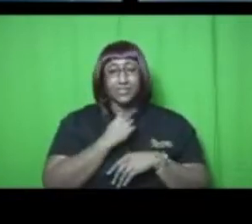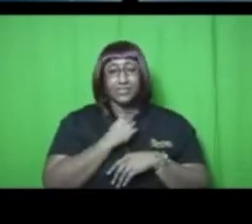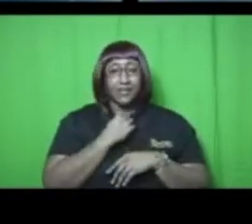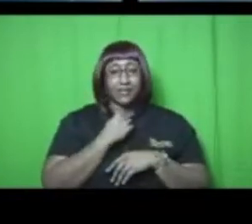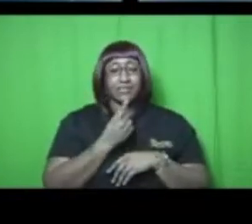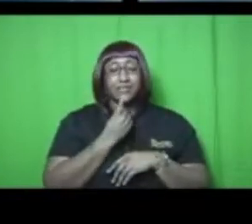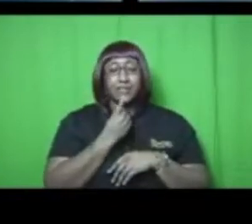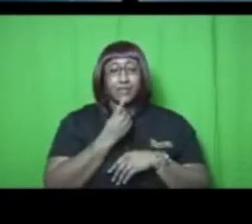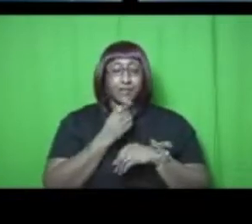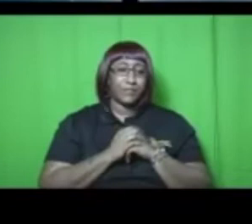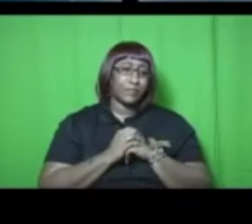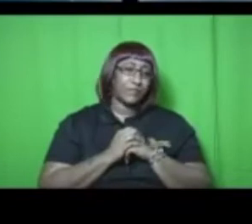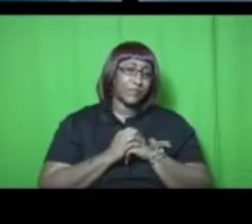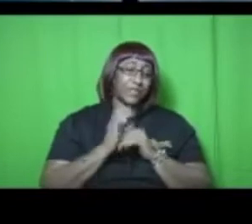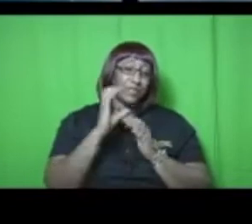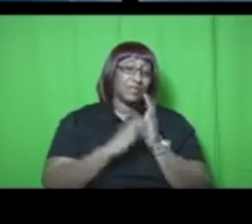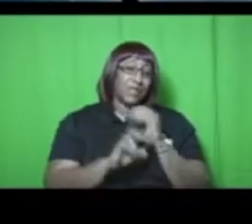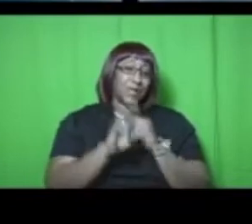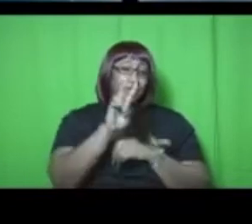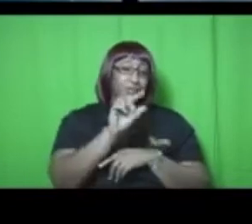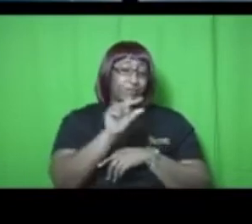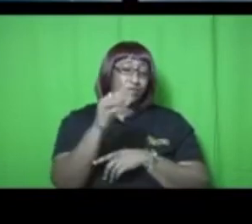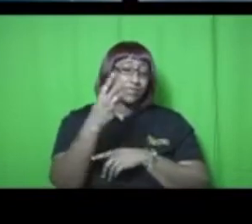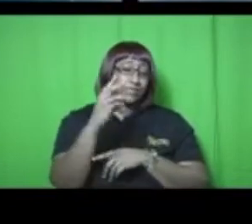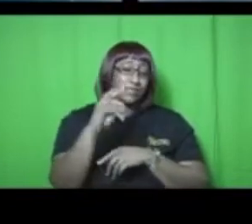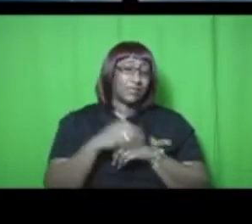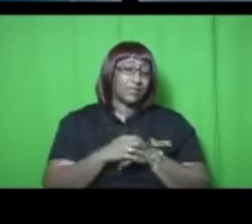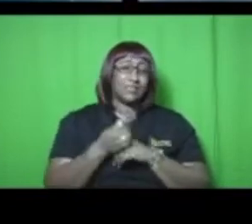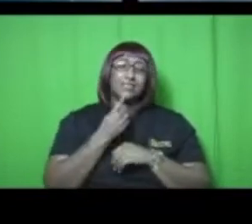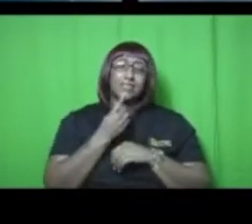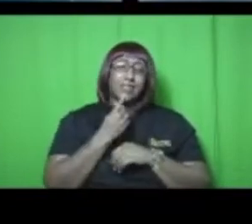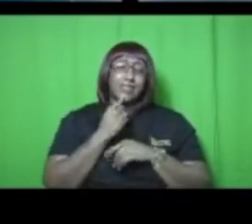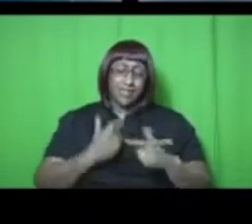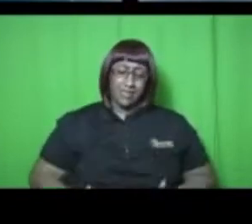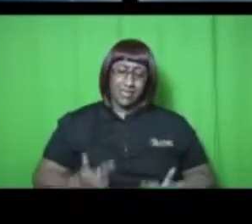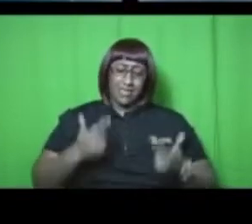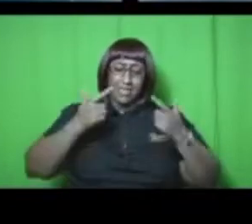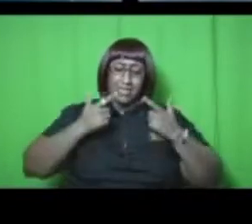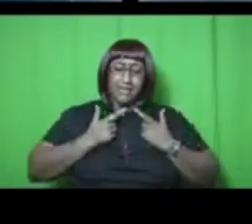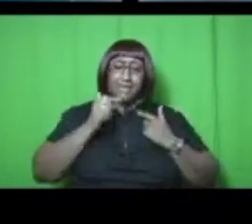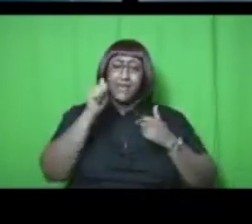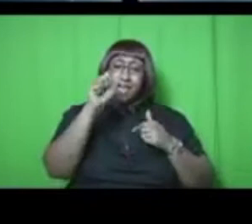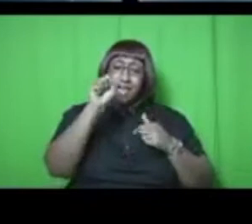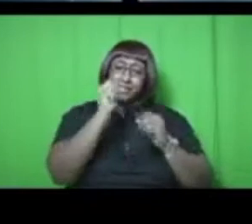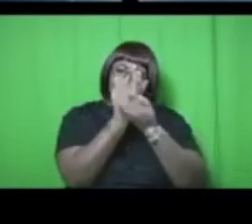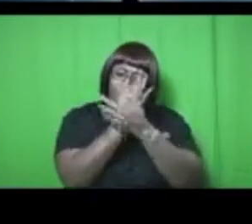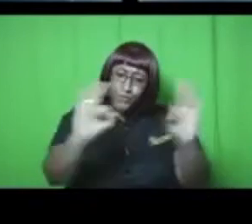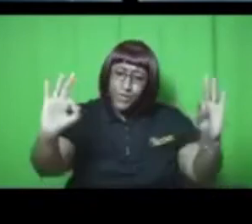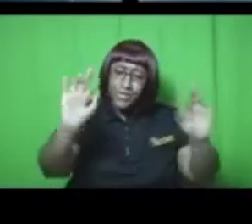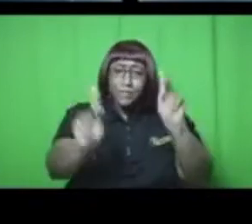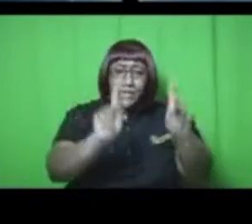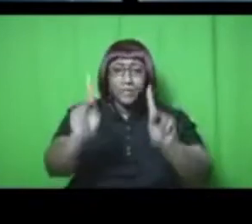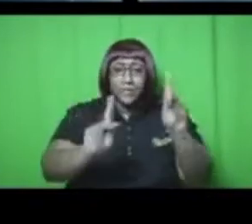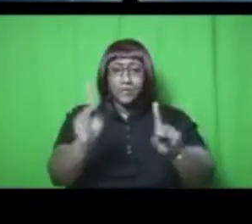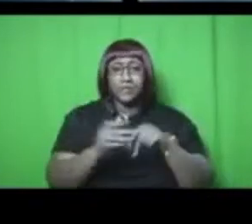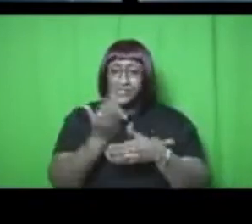Peter said in 1 Peter chapter 2 and verse 16, Peter said, live as free people.